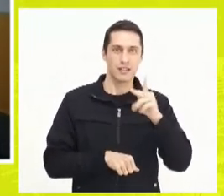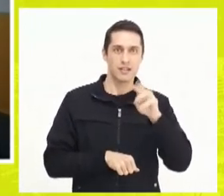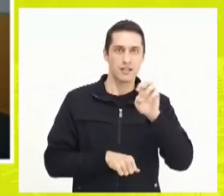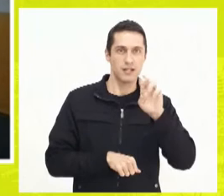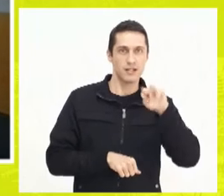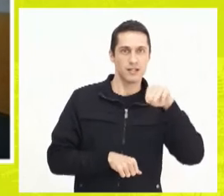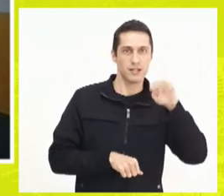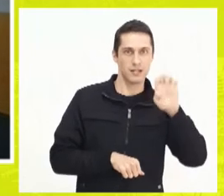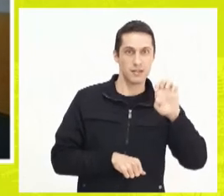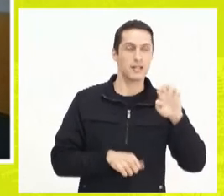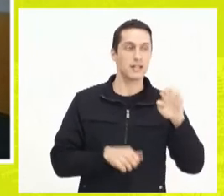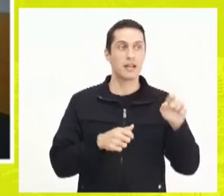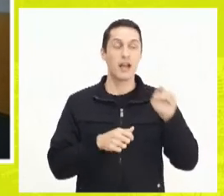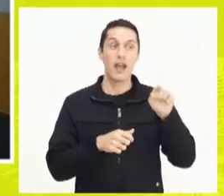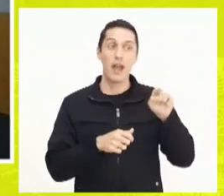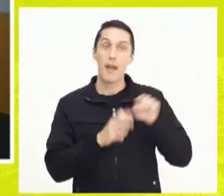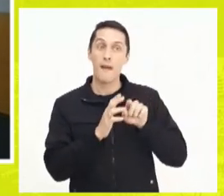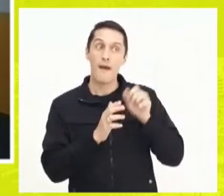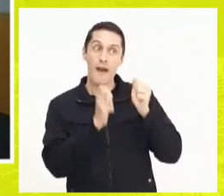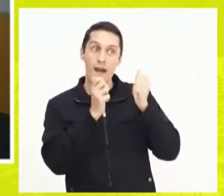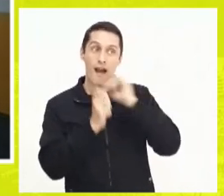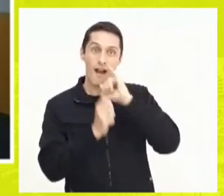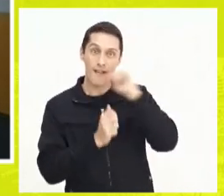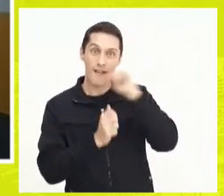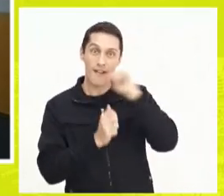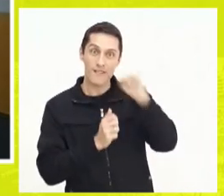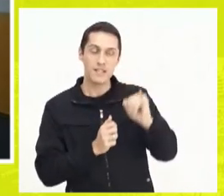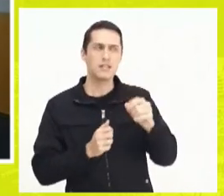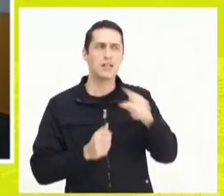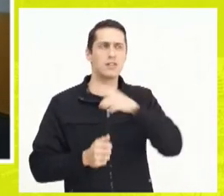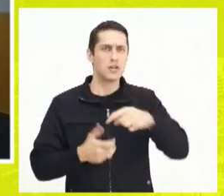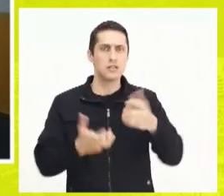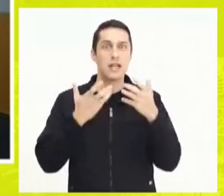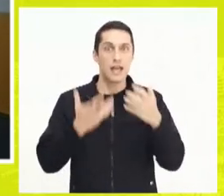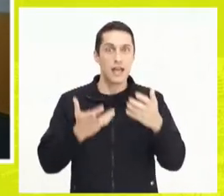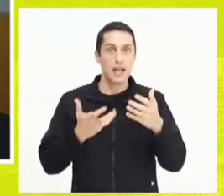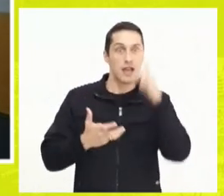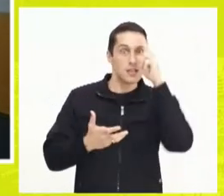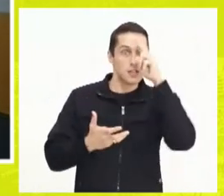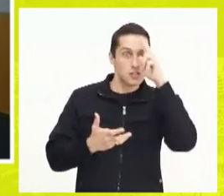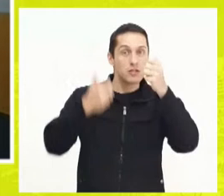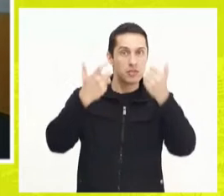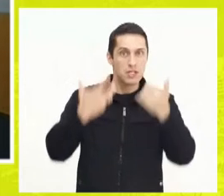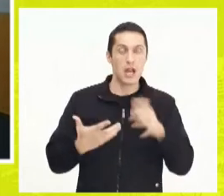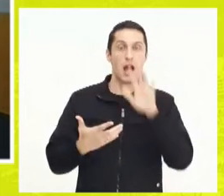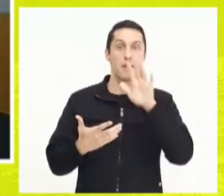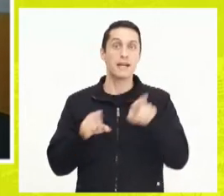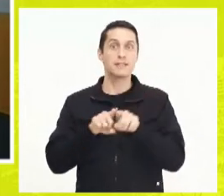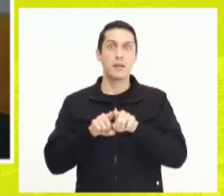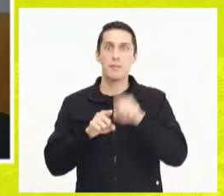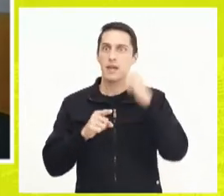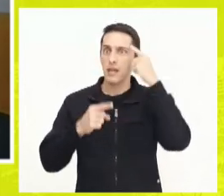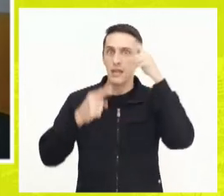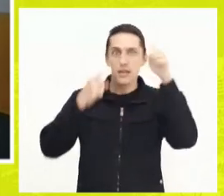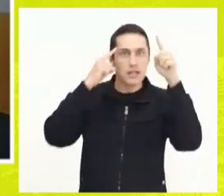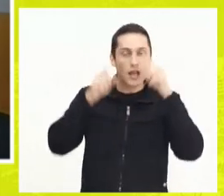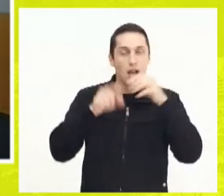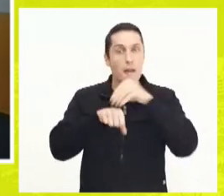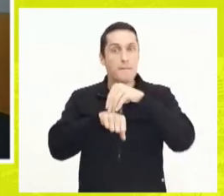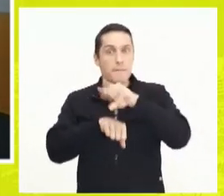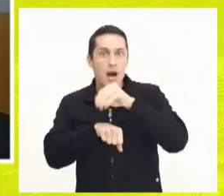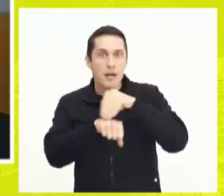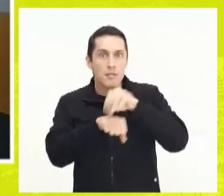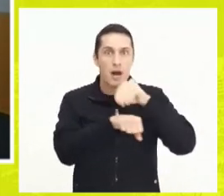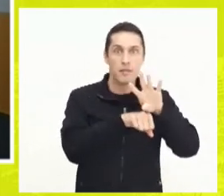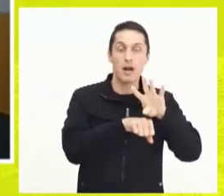i even told guillerm and i said i really want